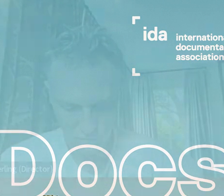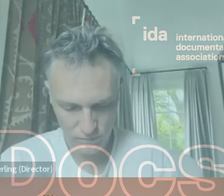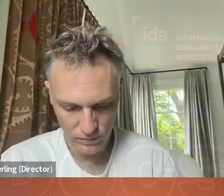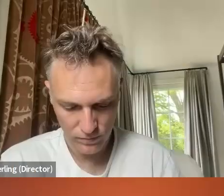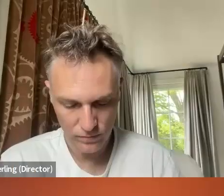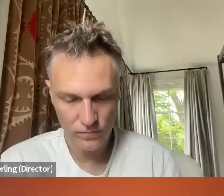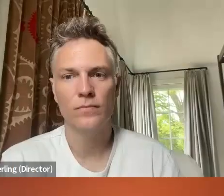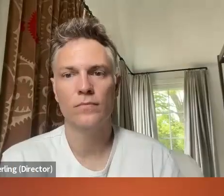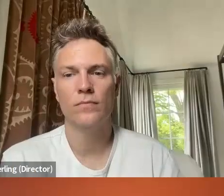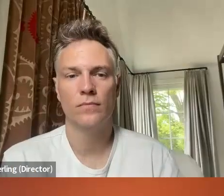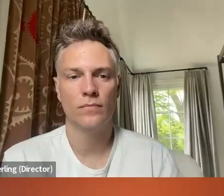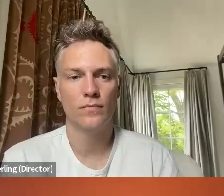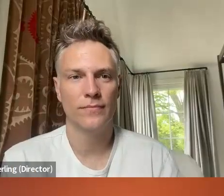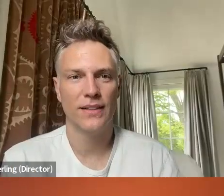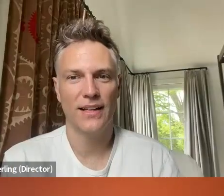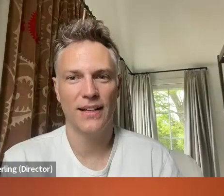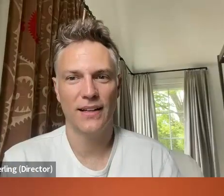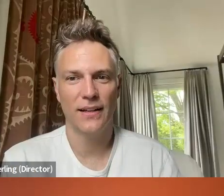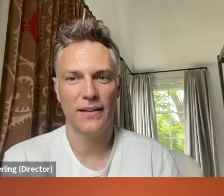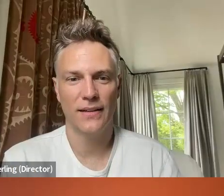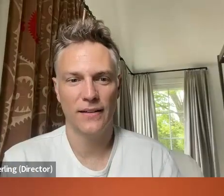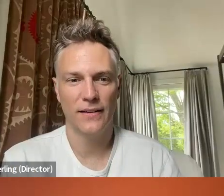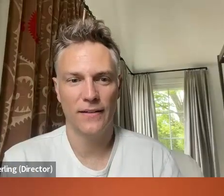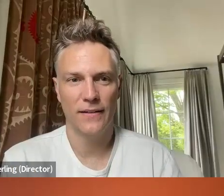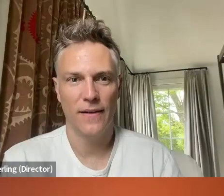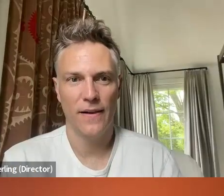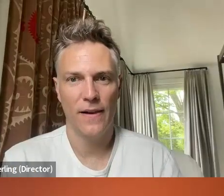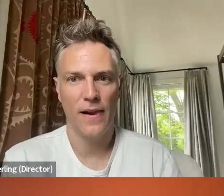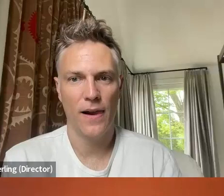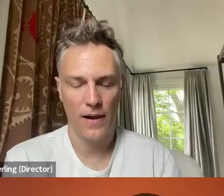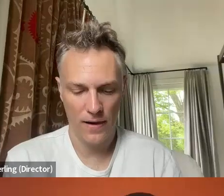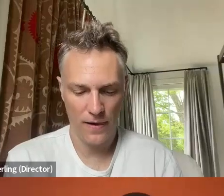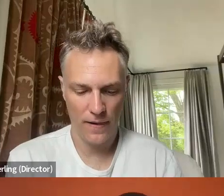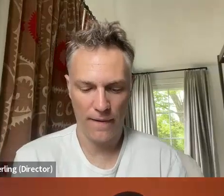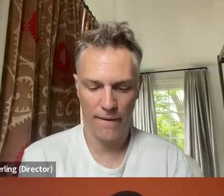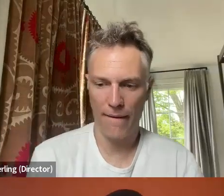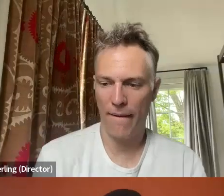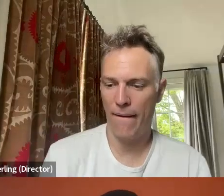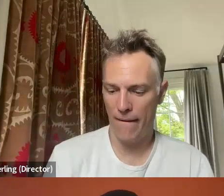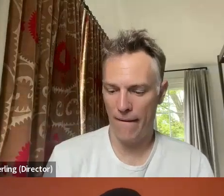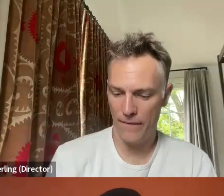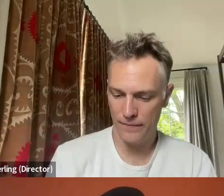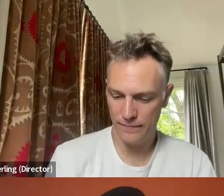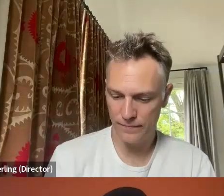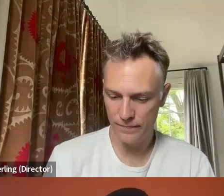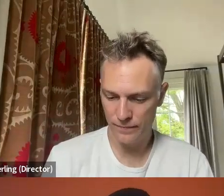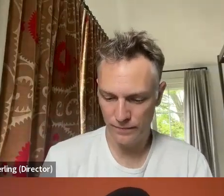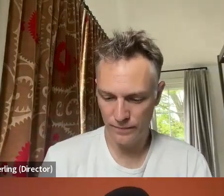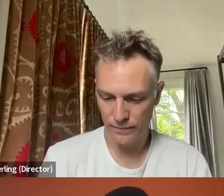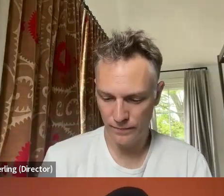Hello, everyone. Welcome to our SpringDocs Q&A. My name is